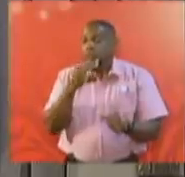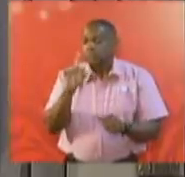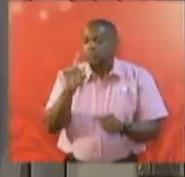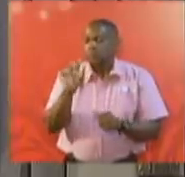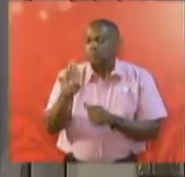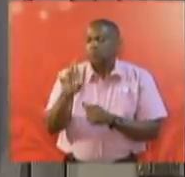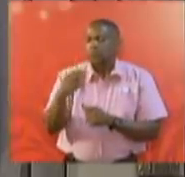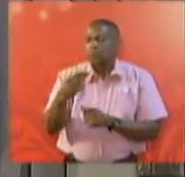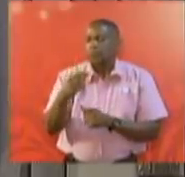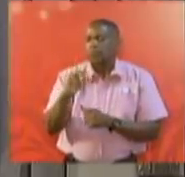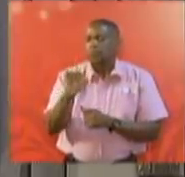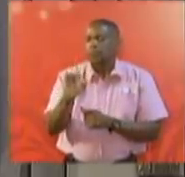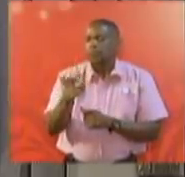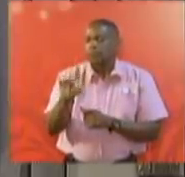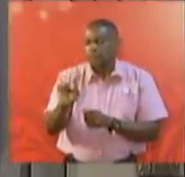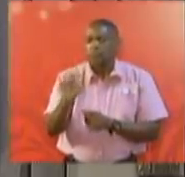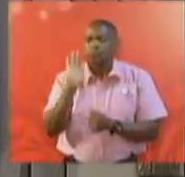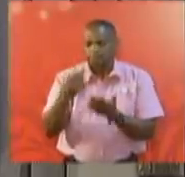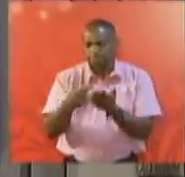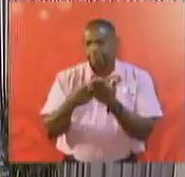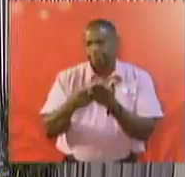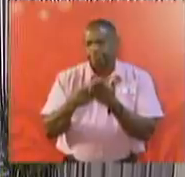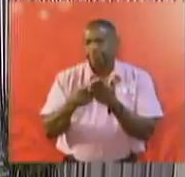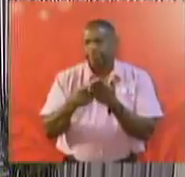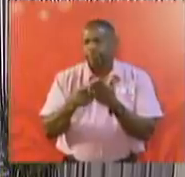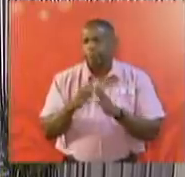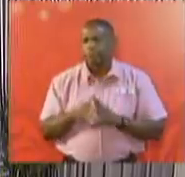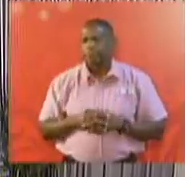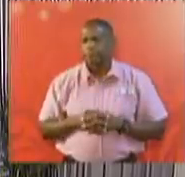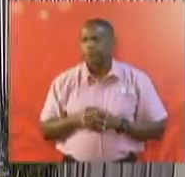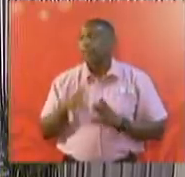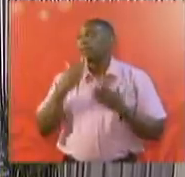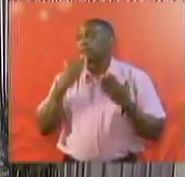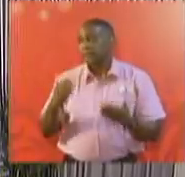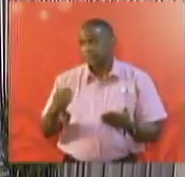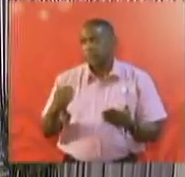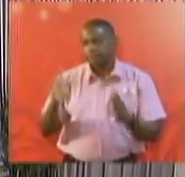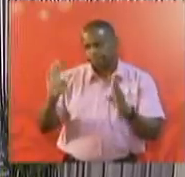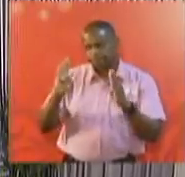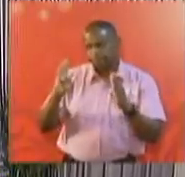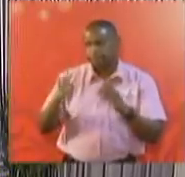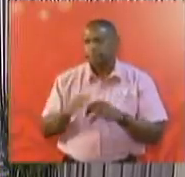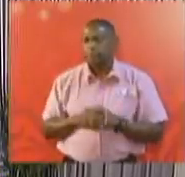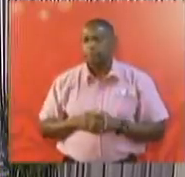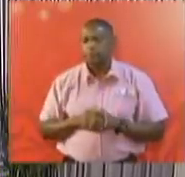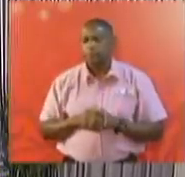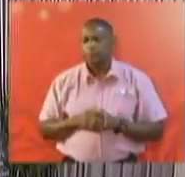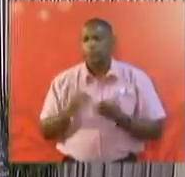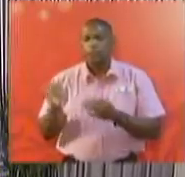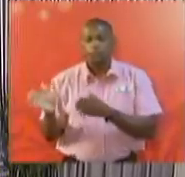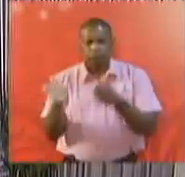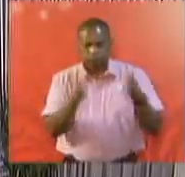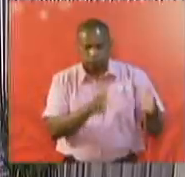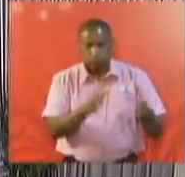much for your kind attention over the past few minutes. Thank you very much, Minister Deyalsingh. And we move now to